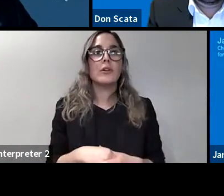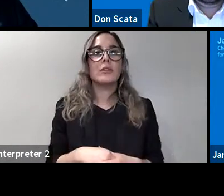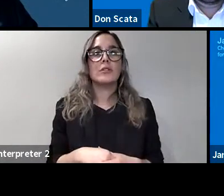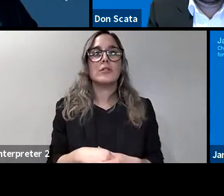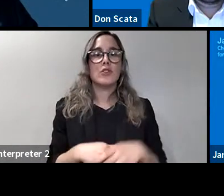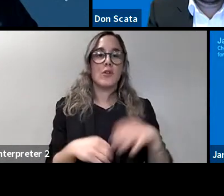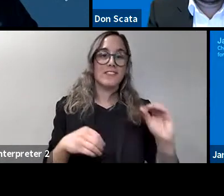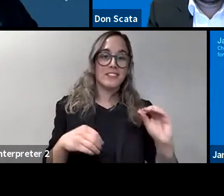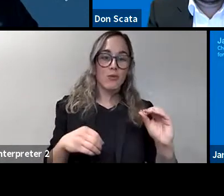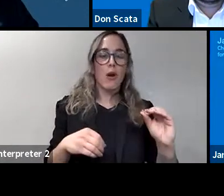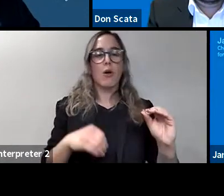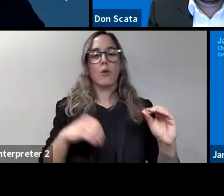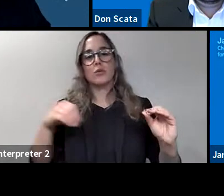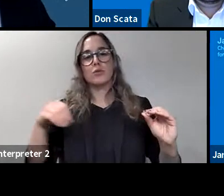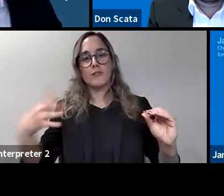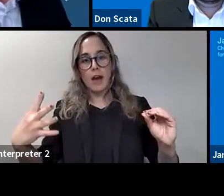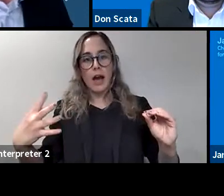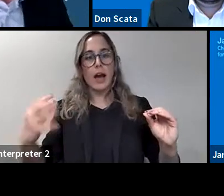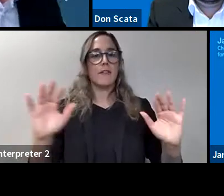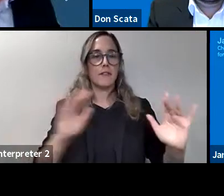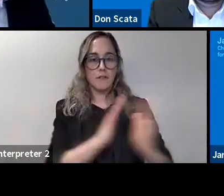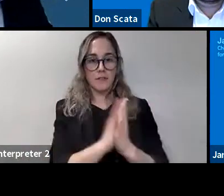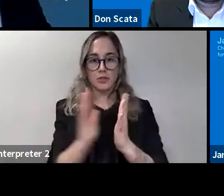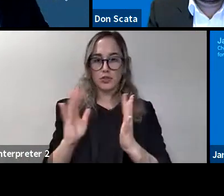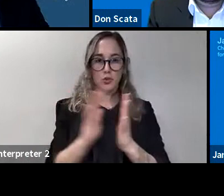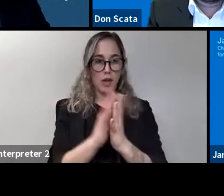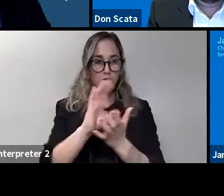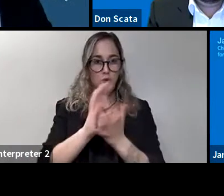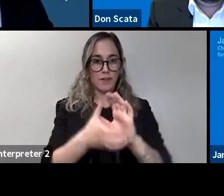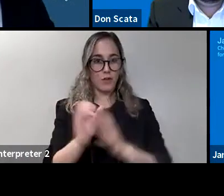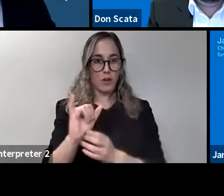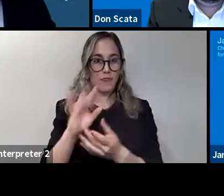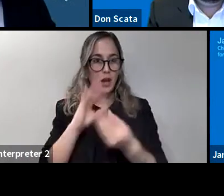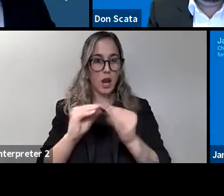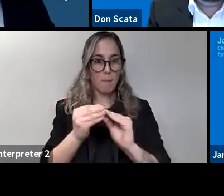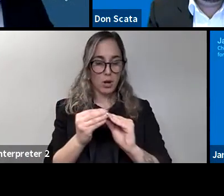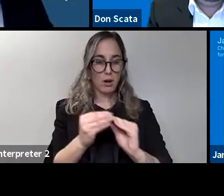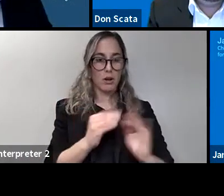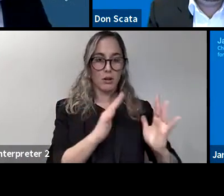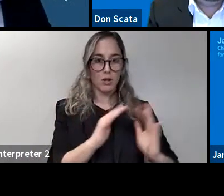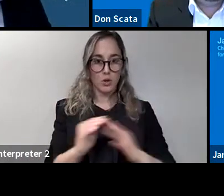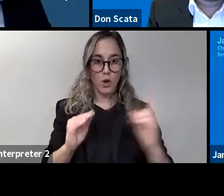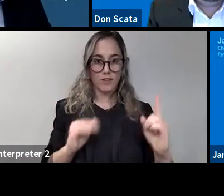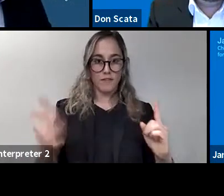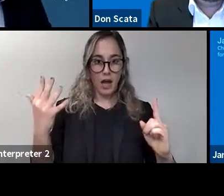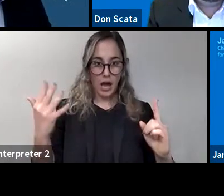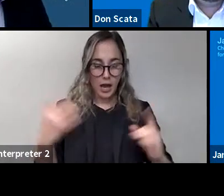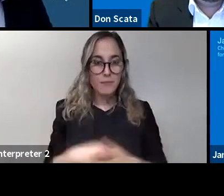0. And so you have to convert that 1 to 5 scale to a 0-1